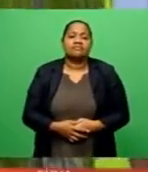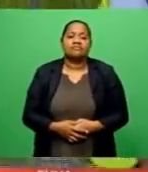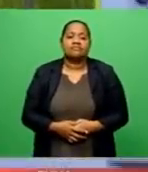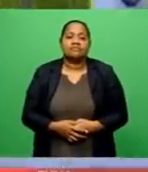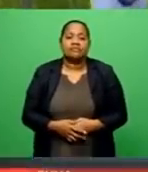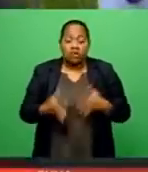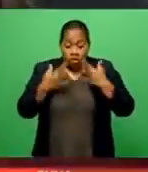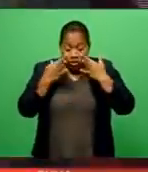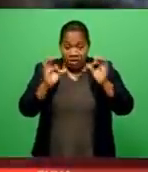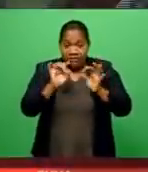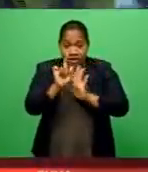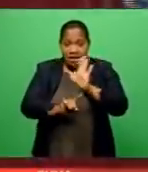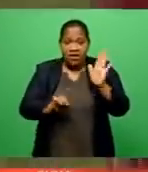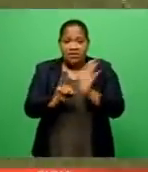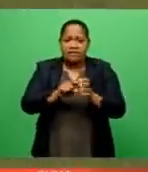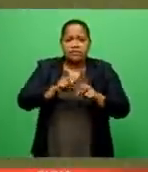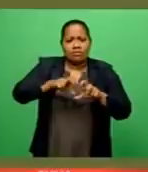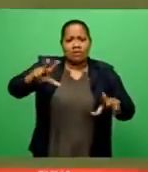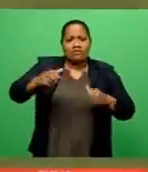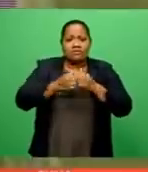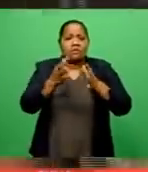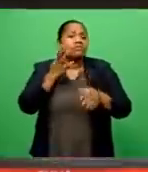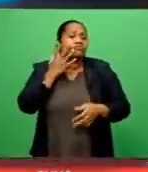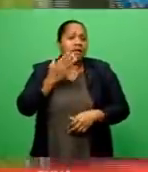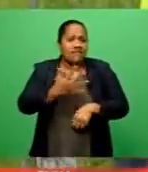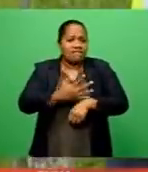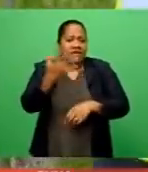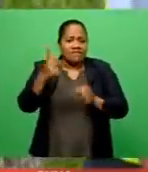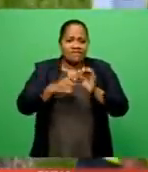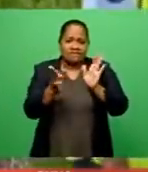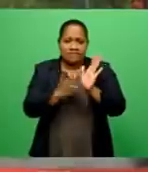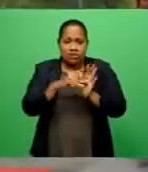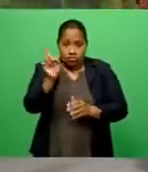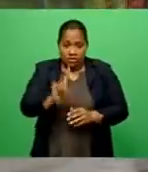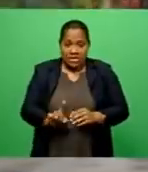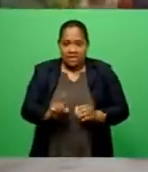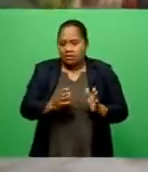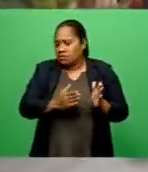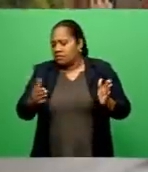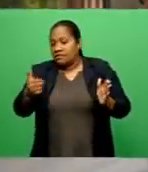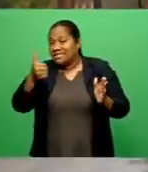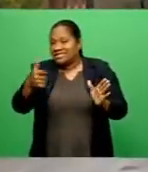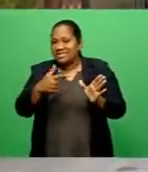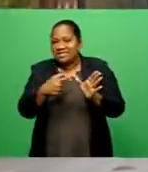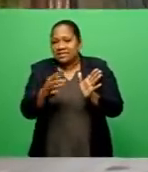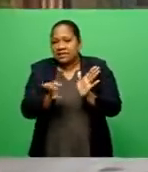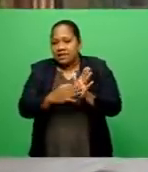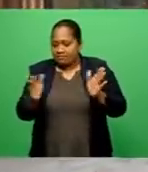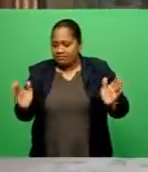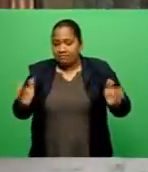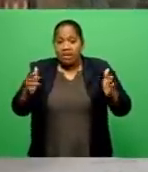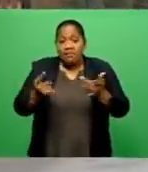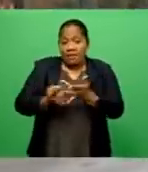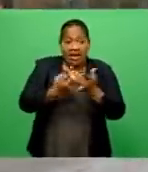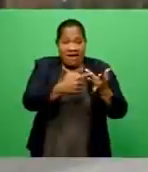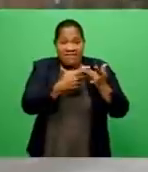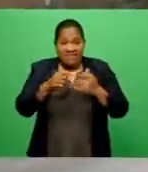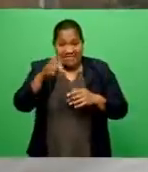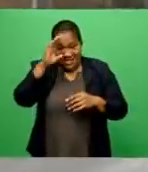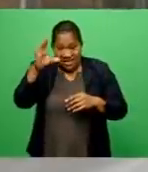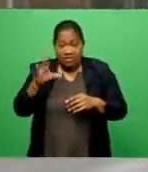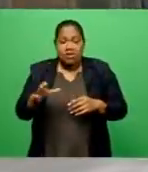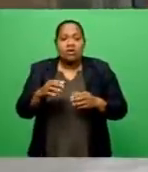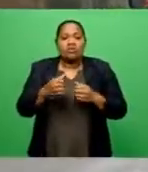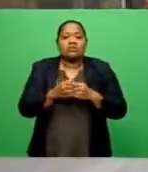for Vanuatu began from 5 p.m. today and will be lifted at 6 a.m. tomorrow, while curfew for the rest of the country will begin in the